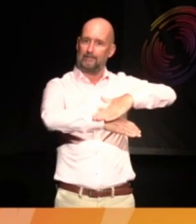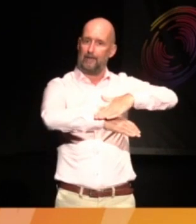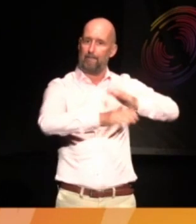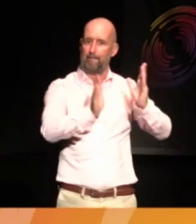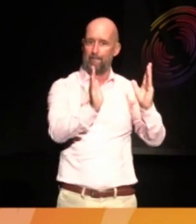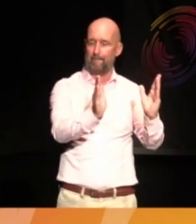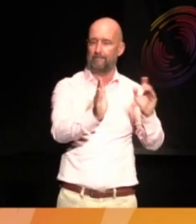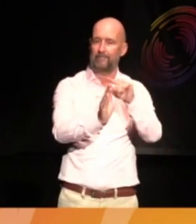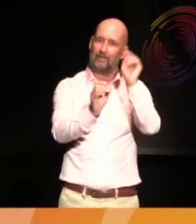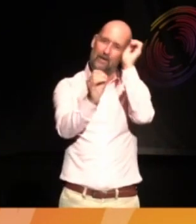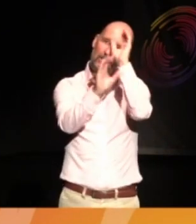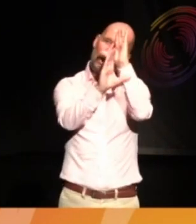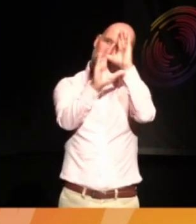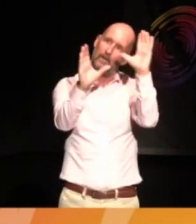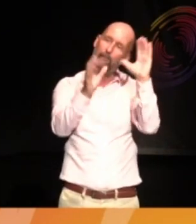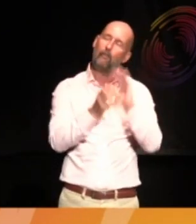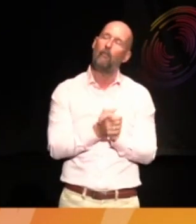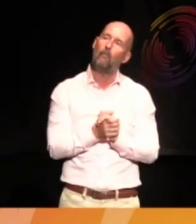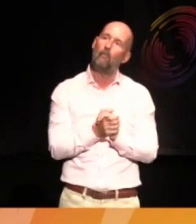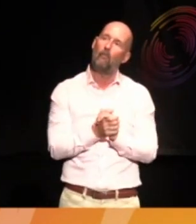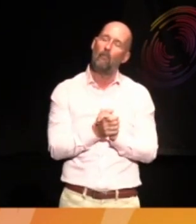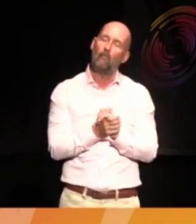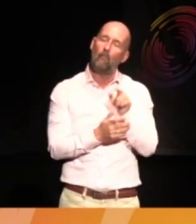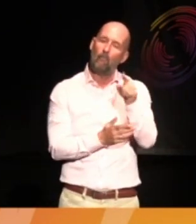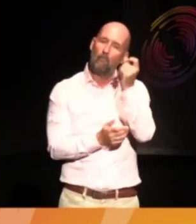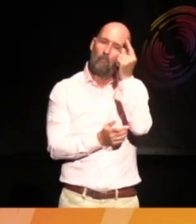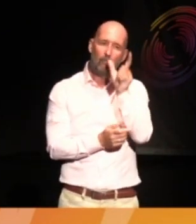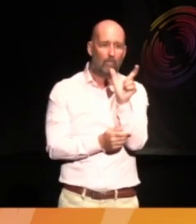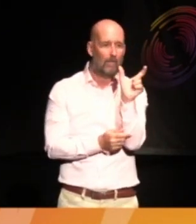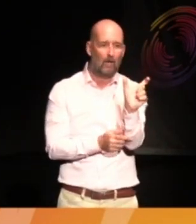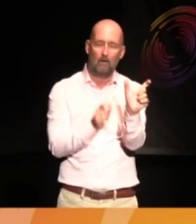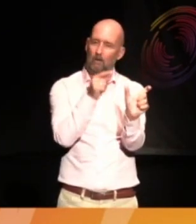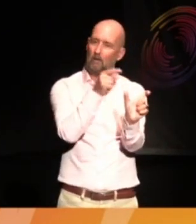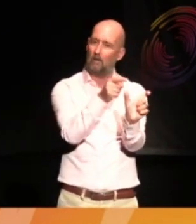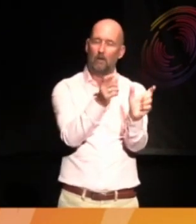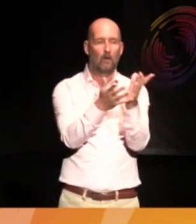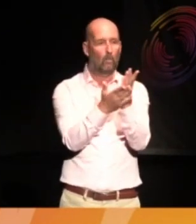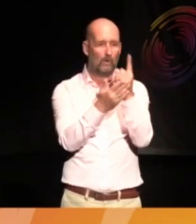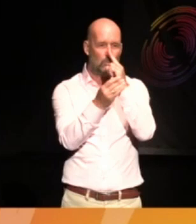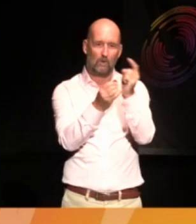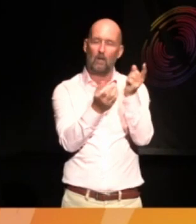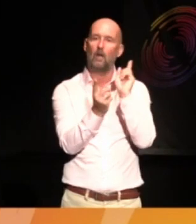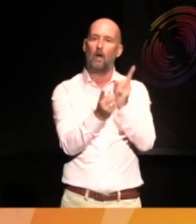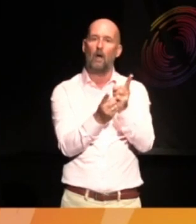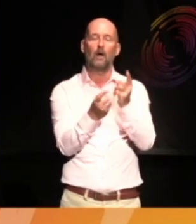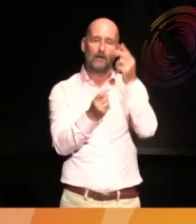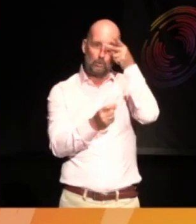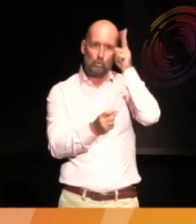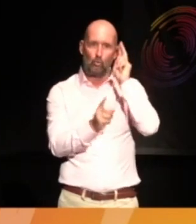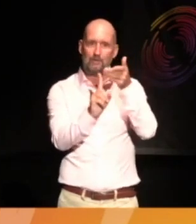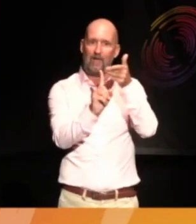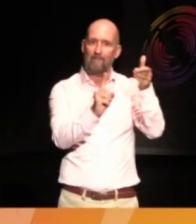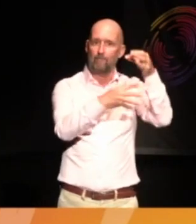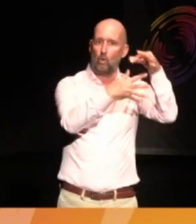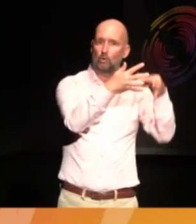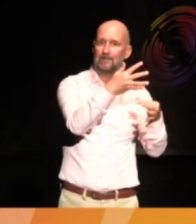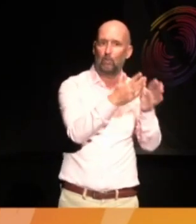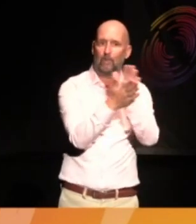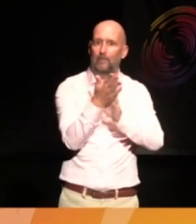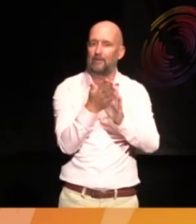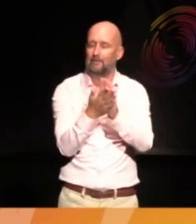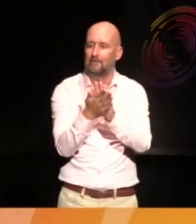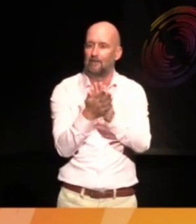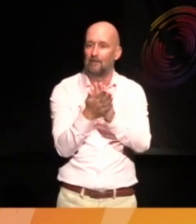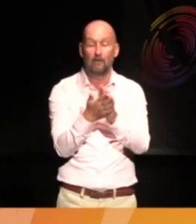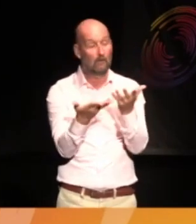simple concept, if people were to sort of understand that a bit better, you can actually grow an understanding around neurodiversity. It's about allowing people to